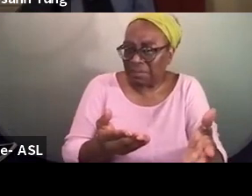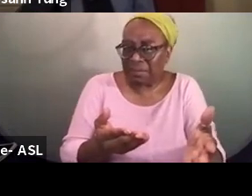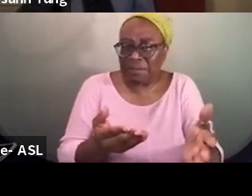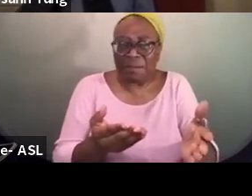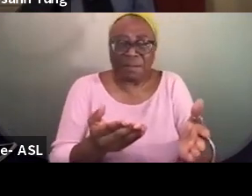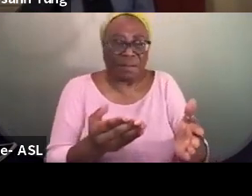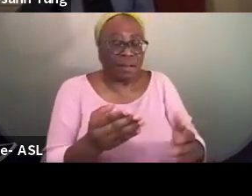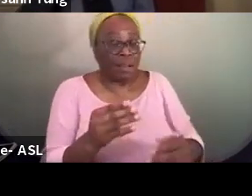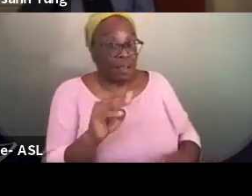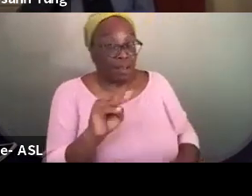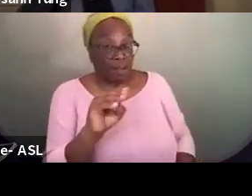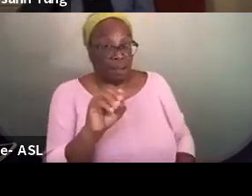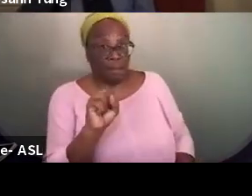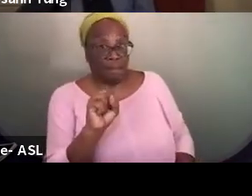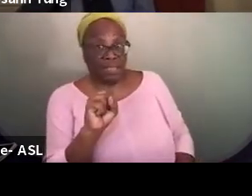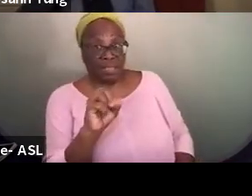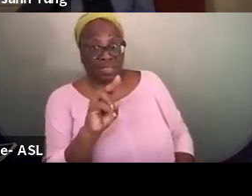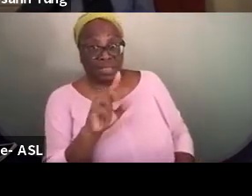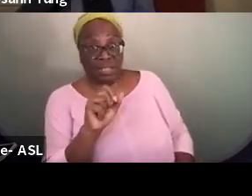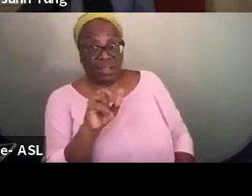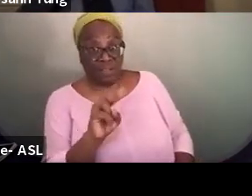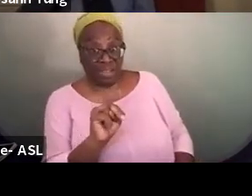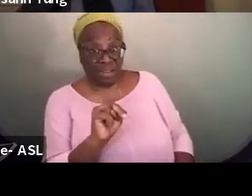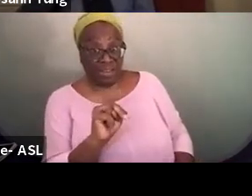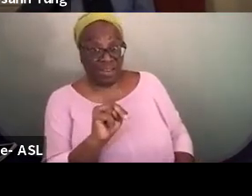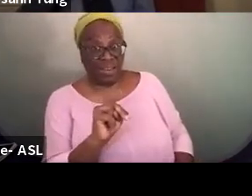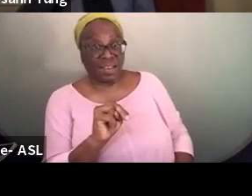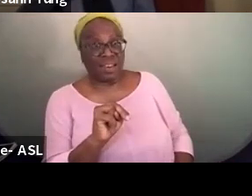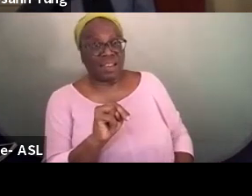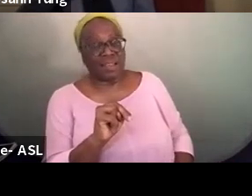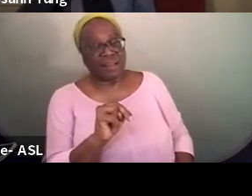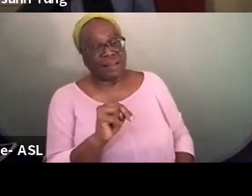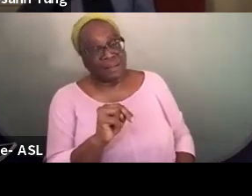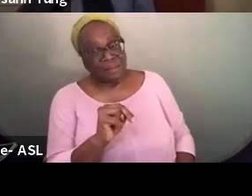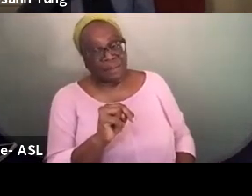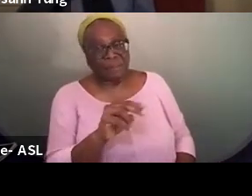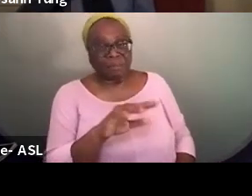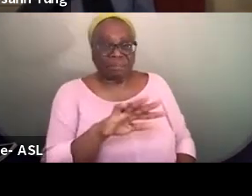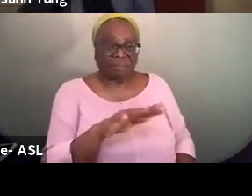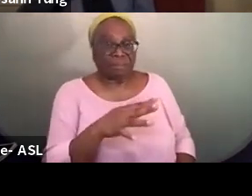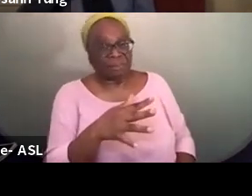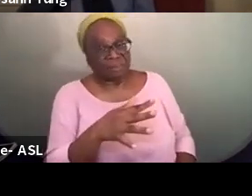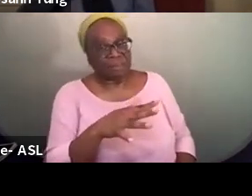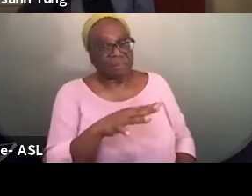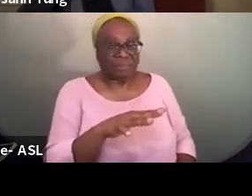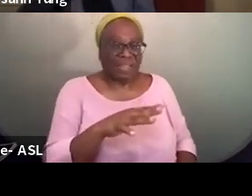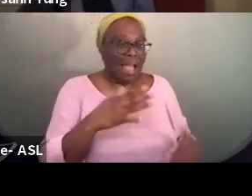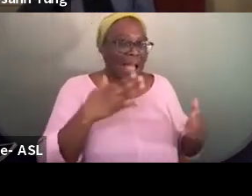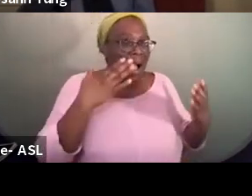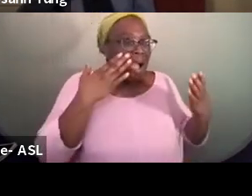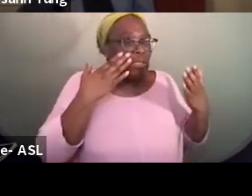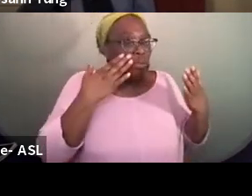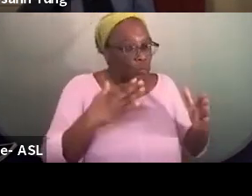Ms. Sullivan's sound Yeah. was going a little bit out on my end, so I Well, don't know if I'm disagreeing with her. I'm not